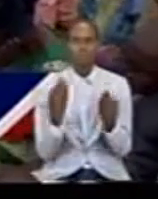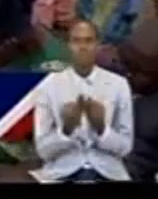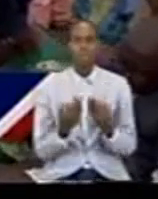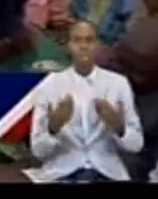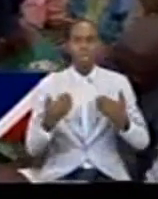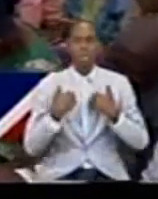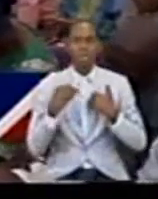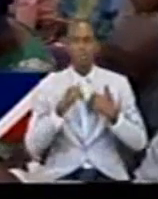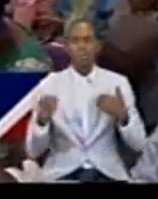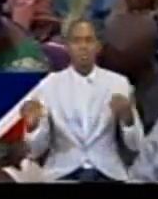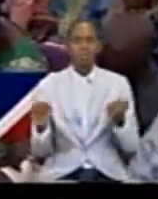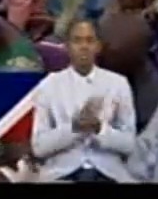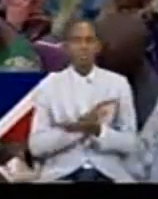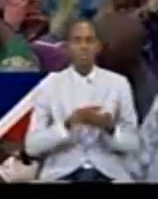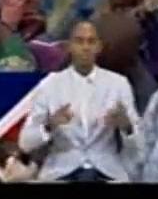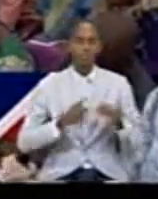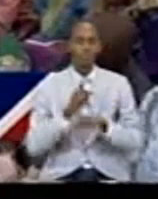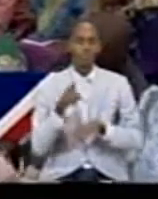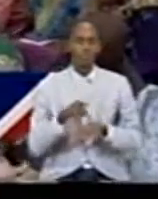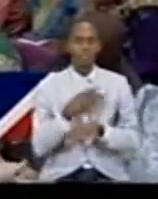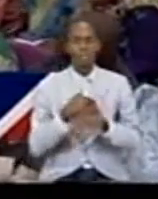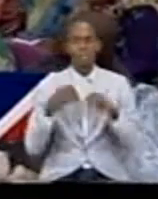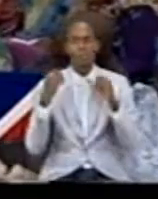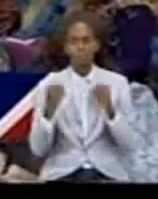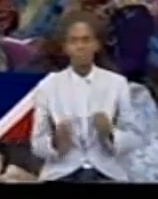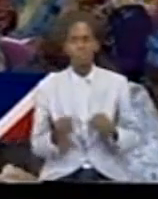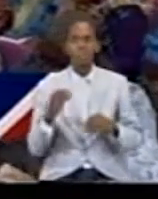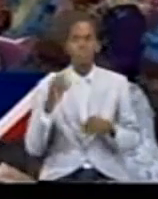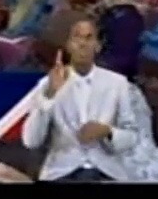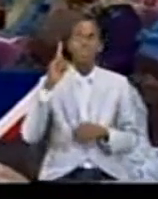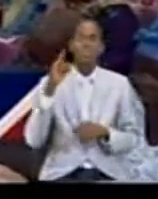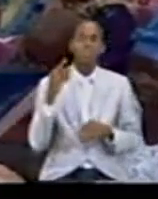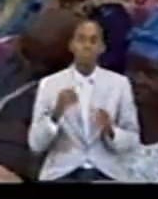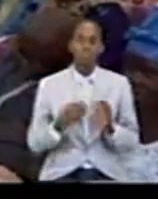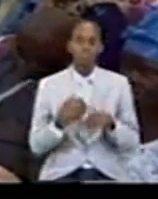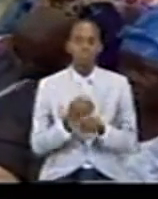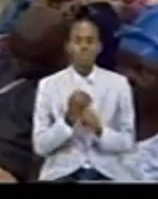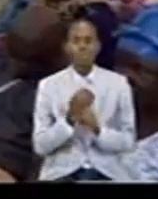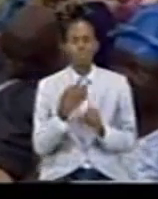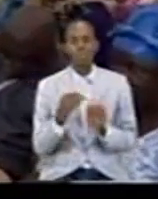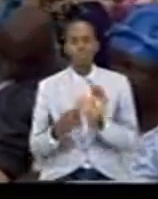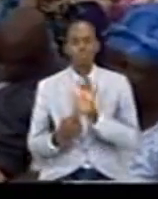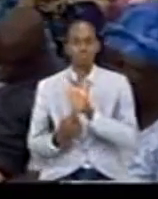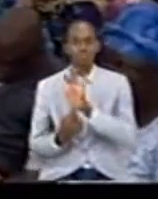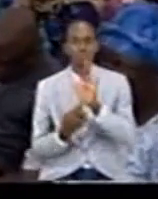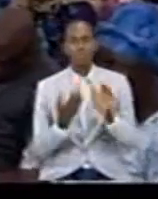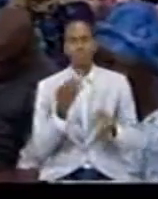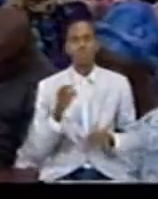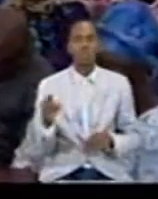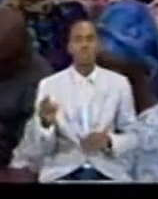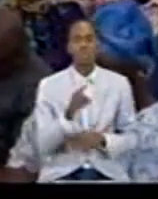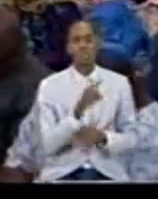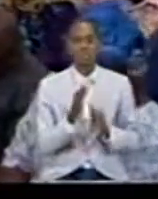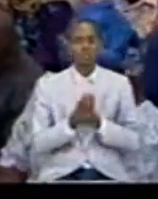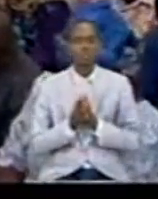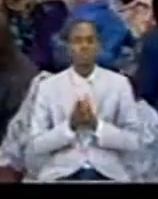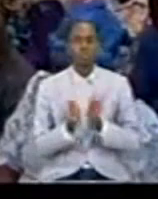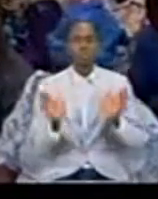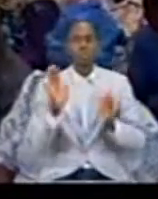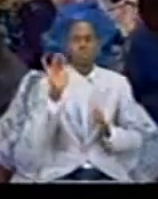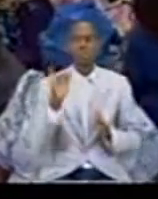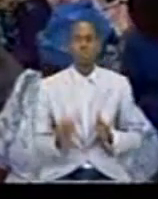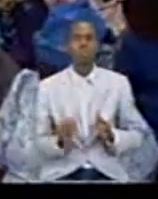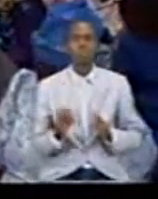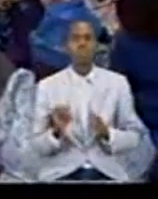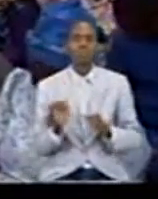spoiled principalities and powers, he made a show of them openly,